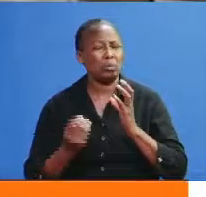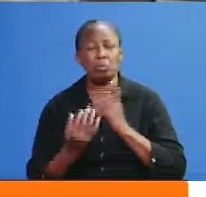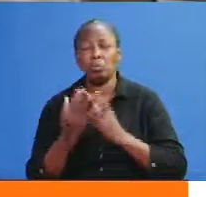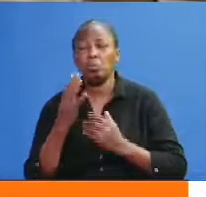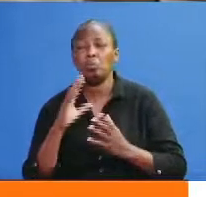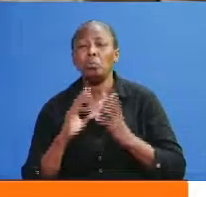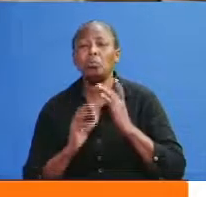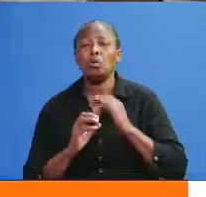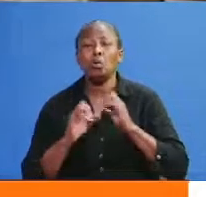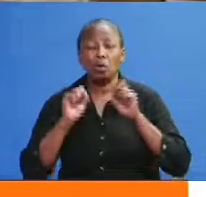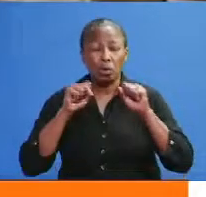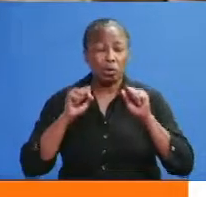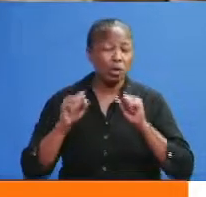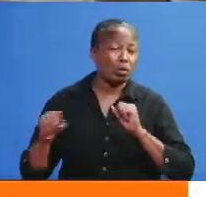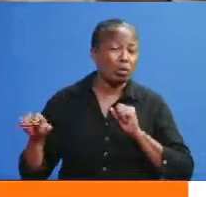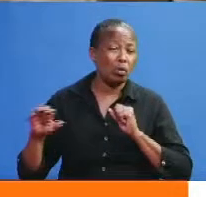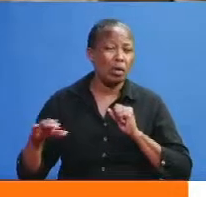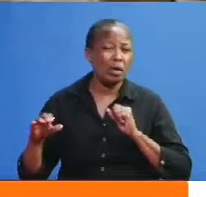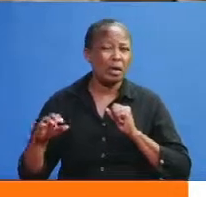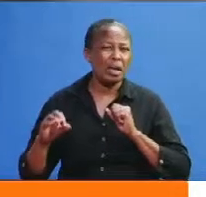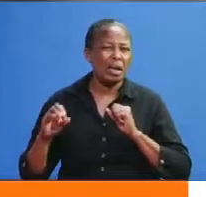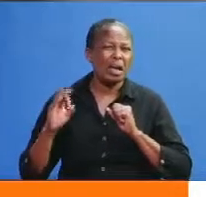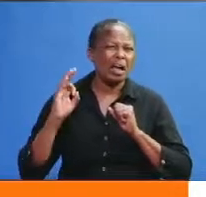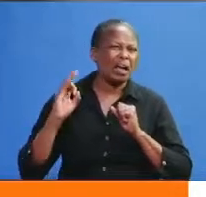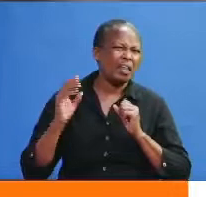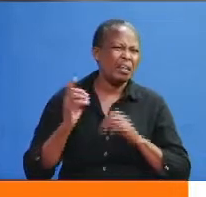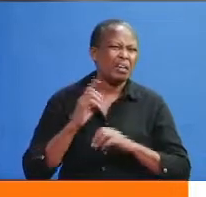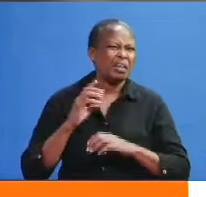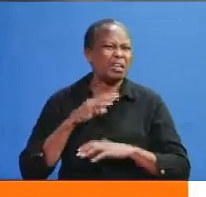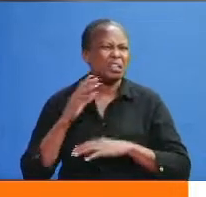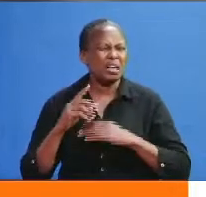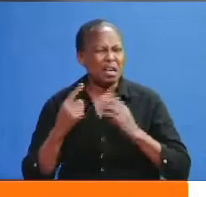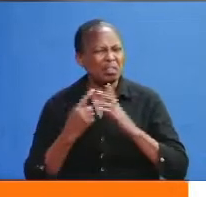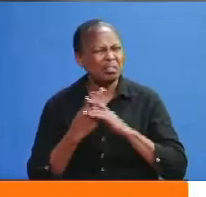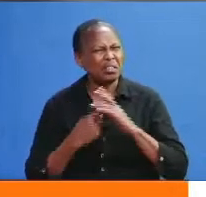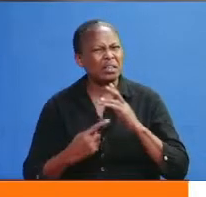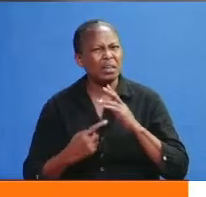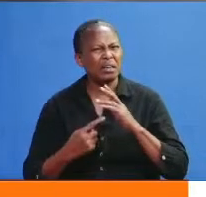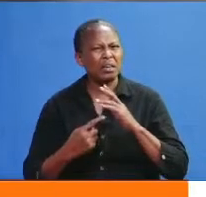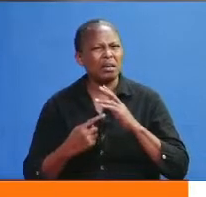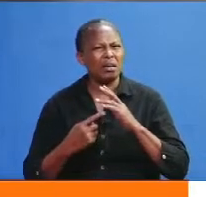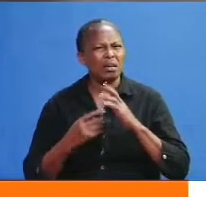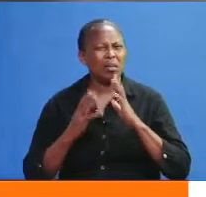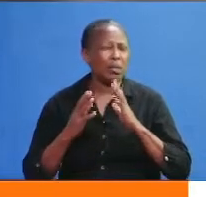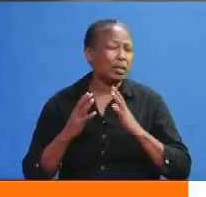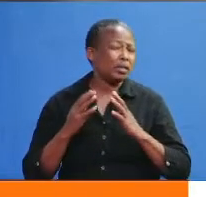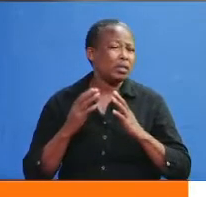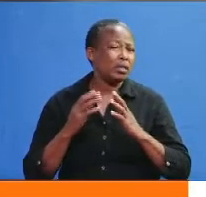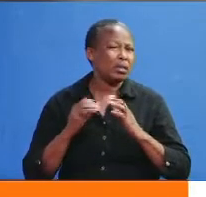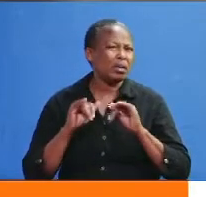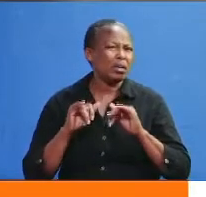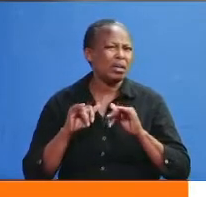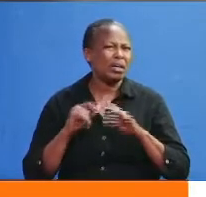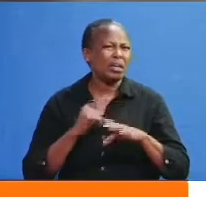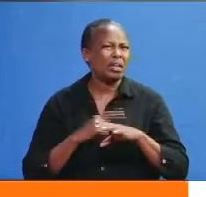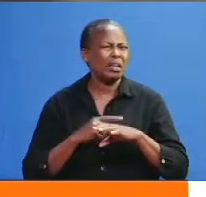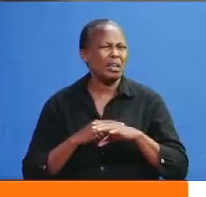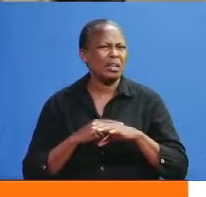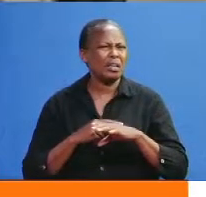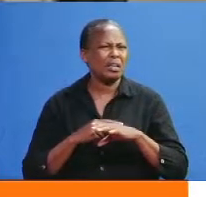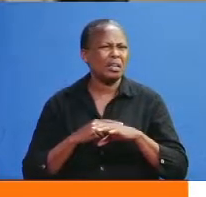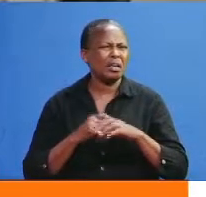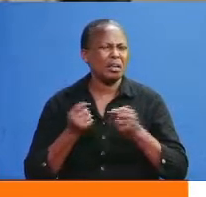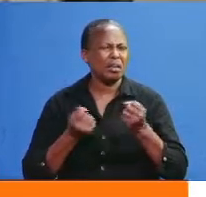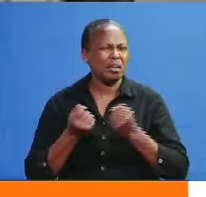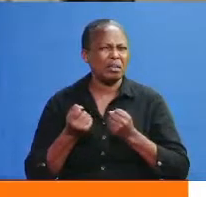in Gong area, 3 days after his disappearance. The puzzle remain on how the shell of the vehicle was carted away in